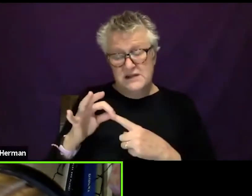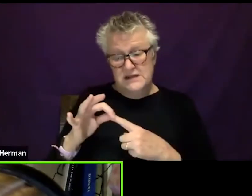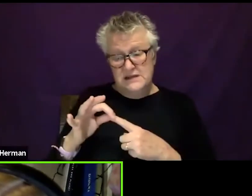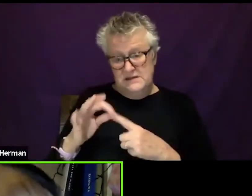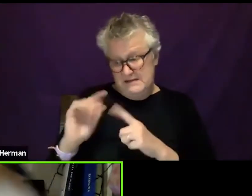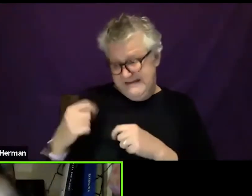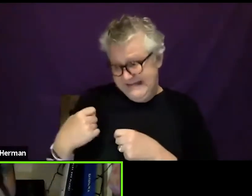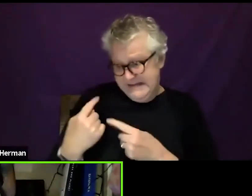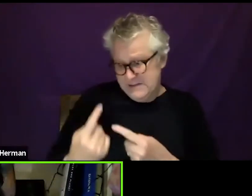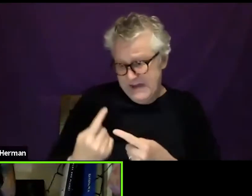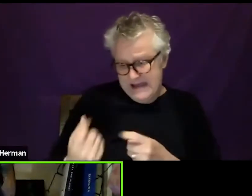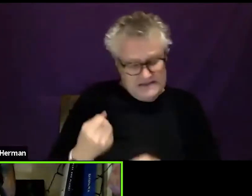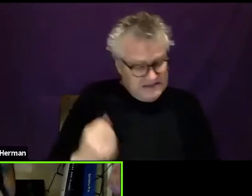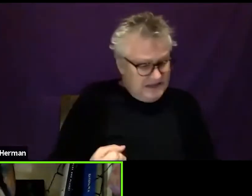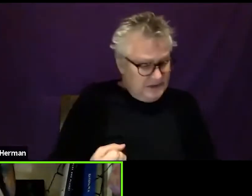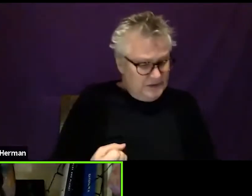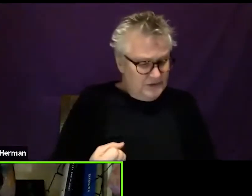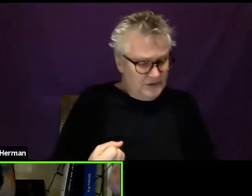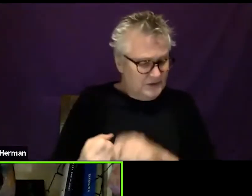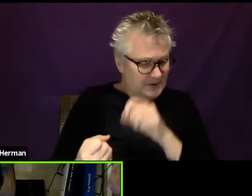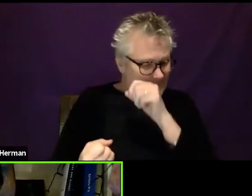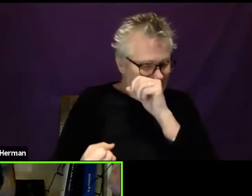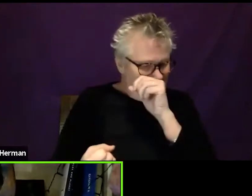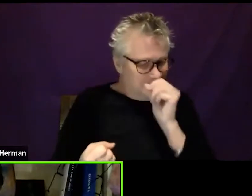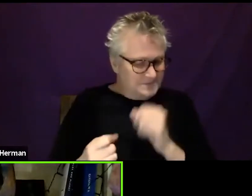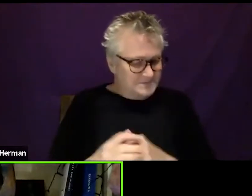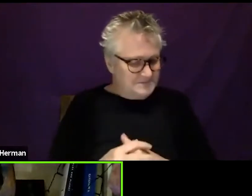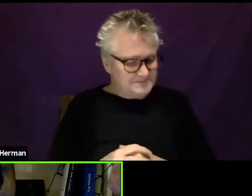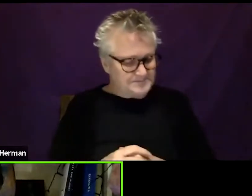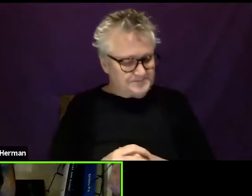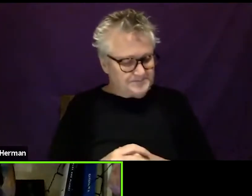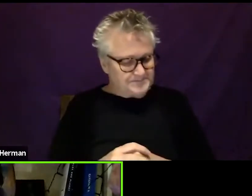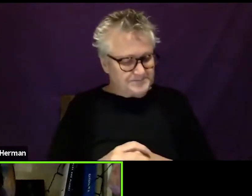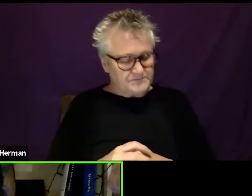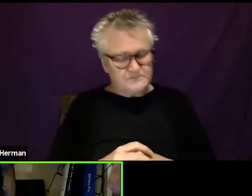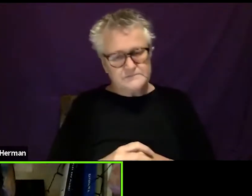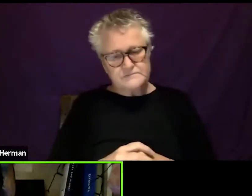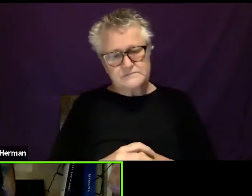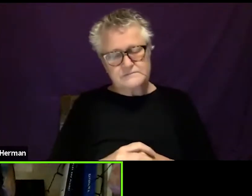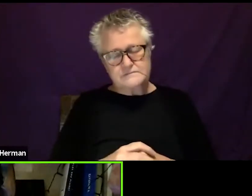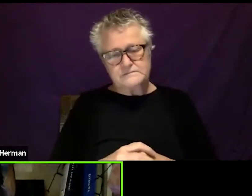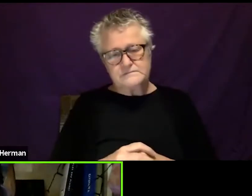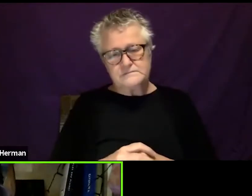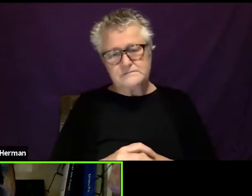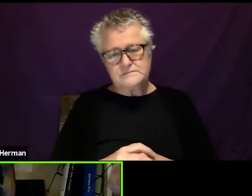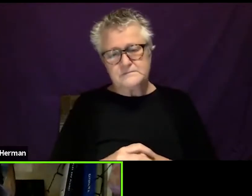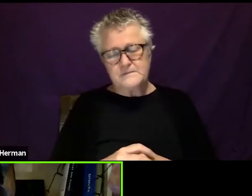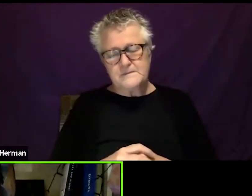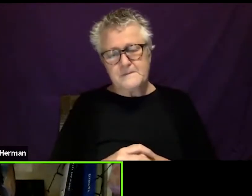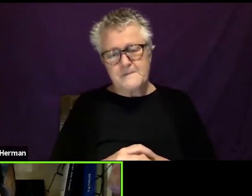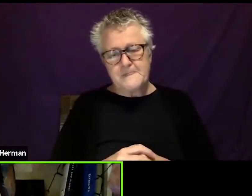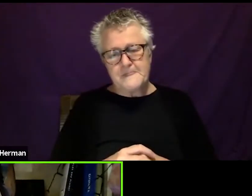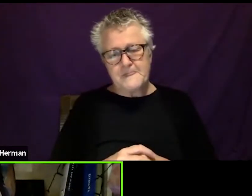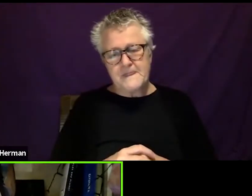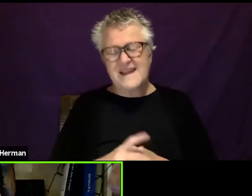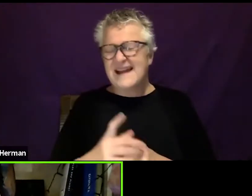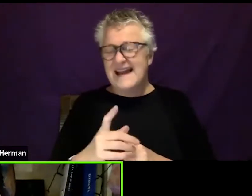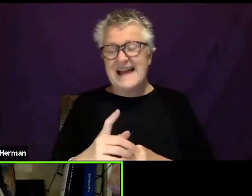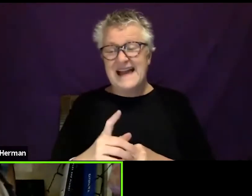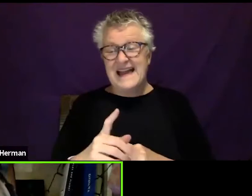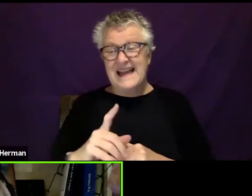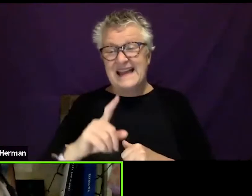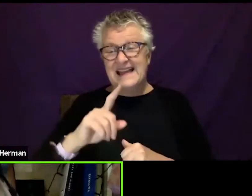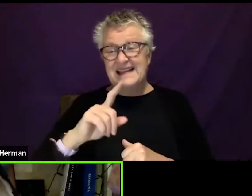previous paid job, I was also dealing with the fallout of the pandemic and